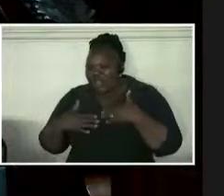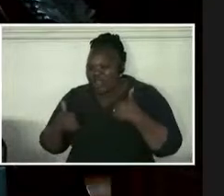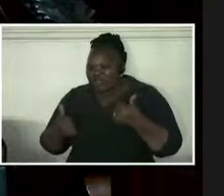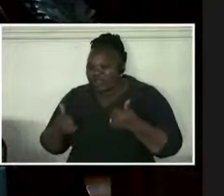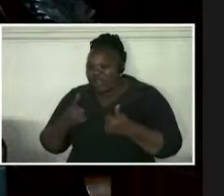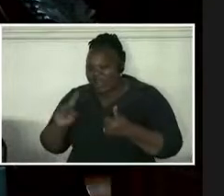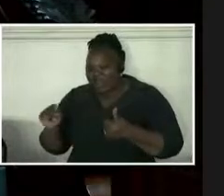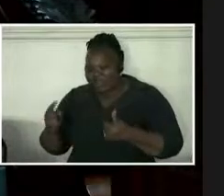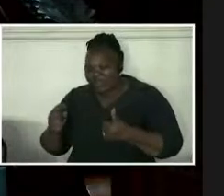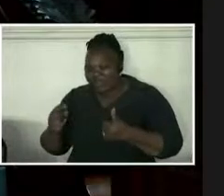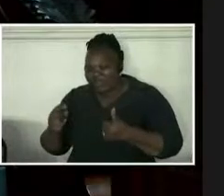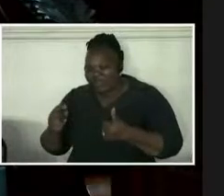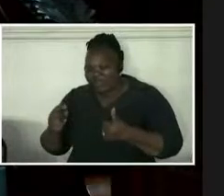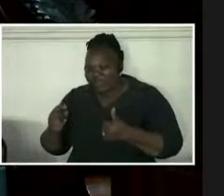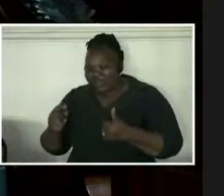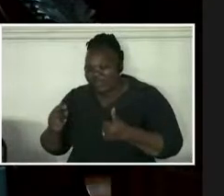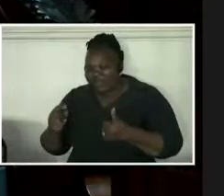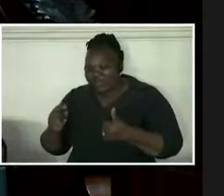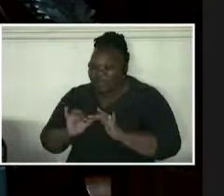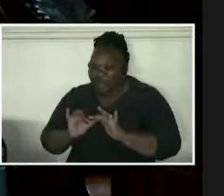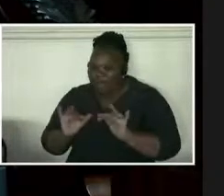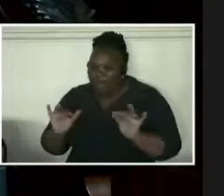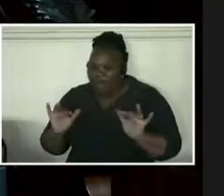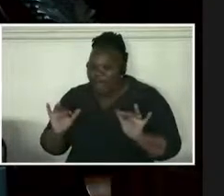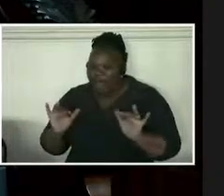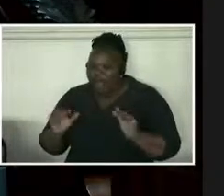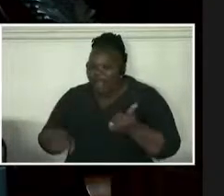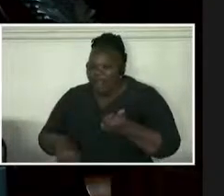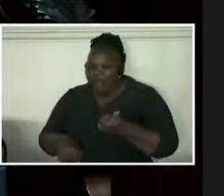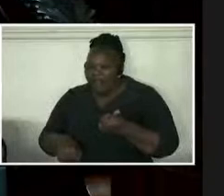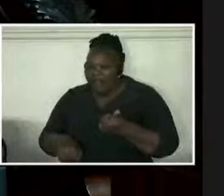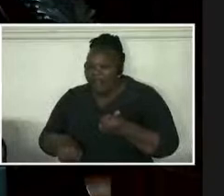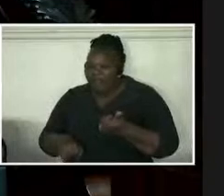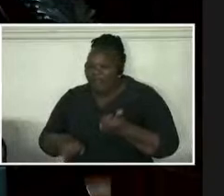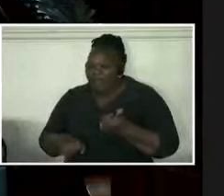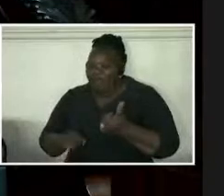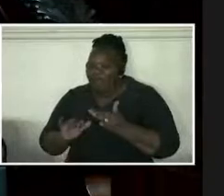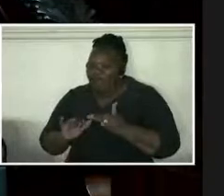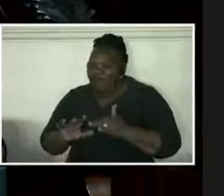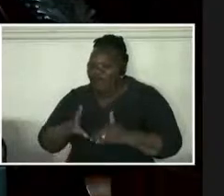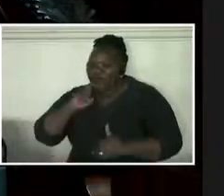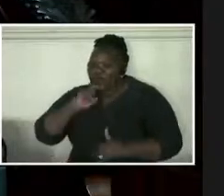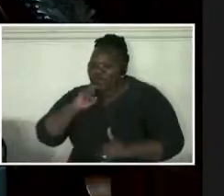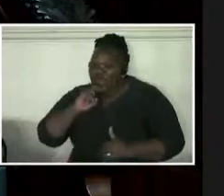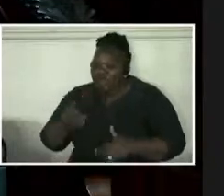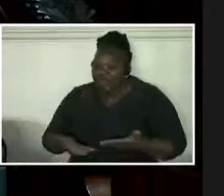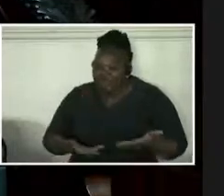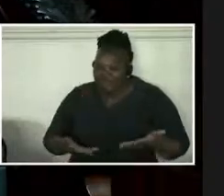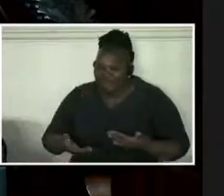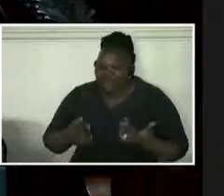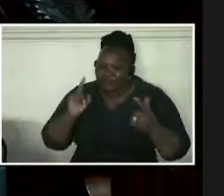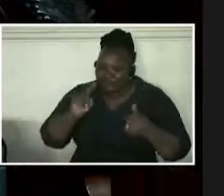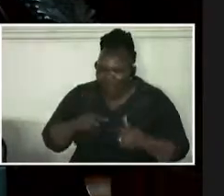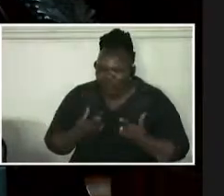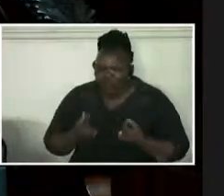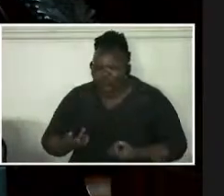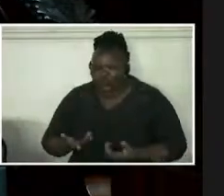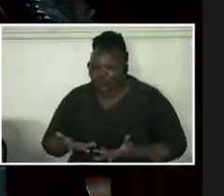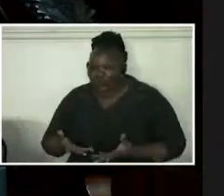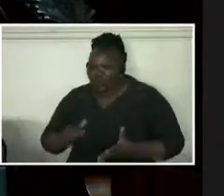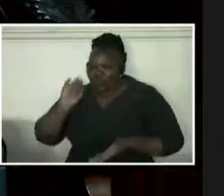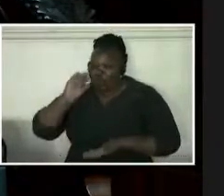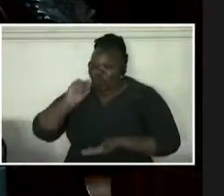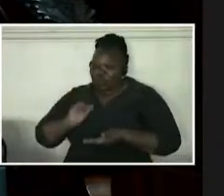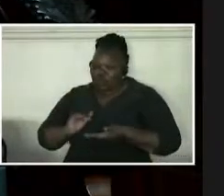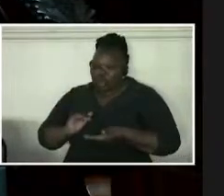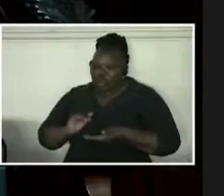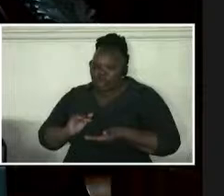stakeholders to make sure that the people who are supposed to uh utilize the service they actually do so on reduction of